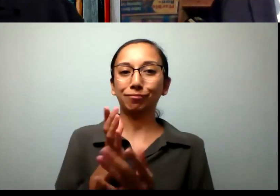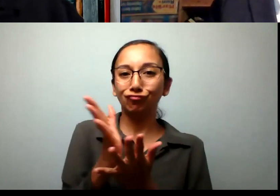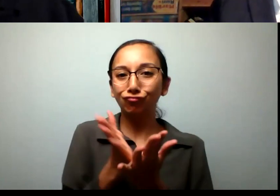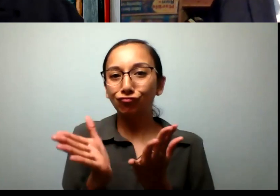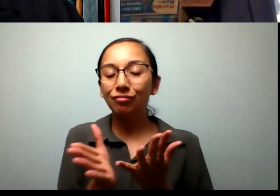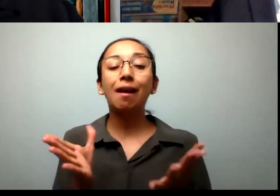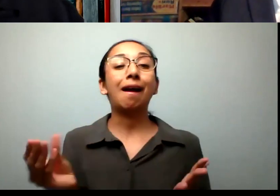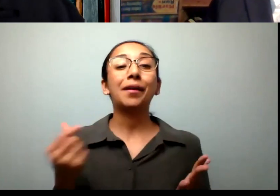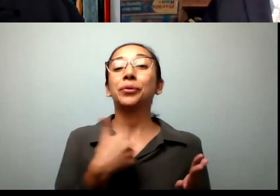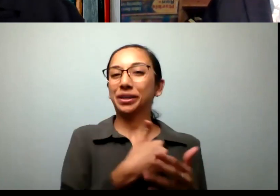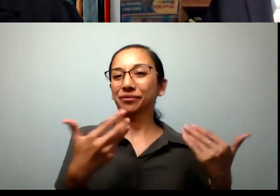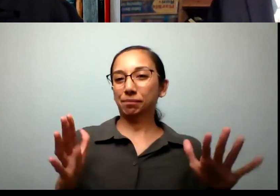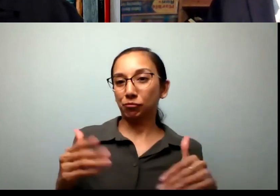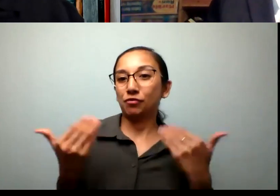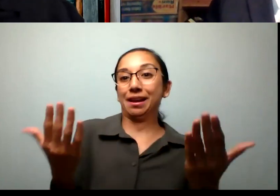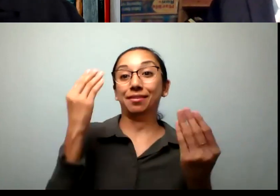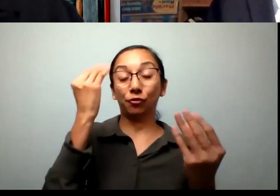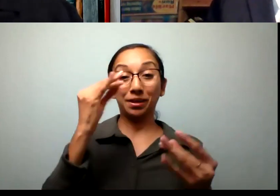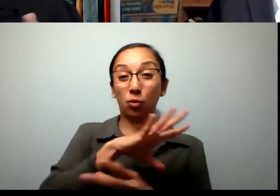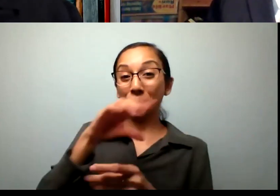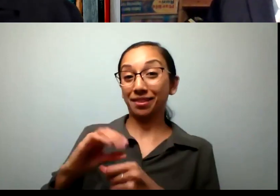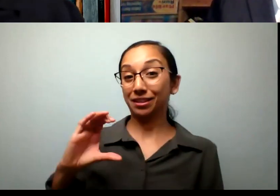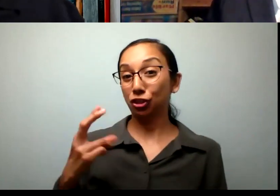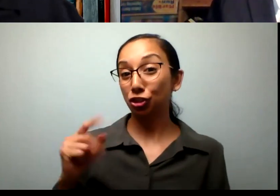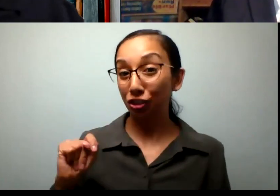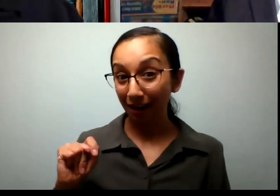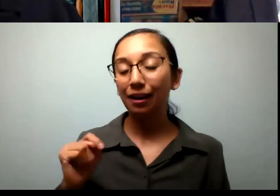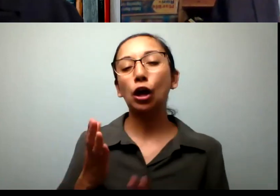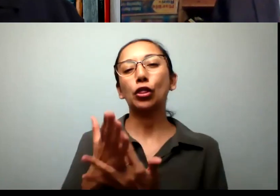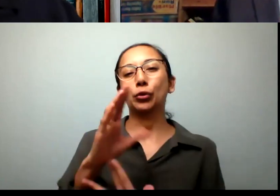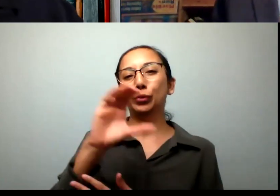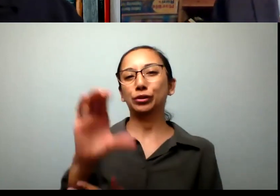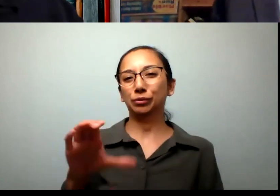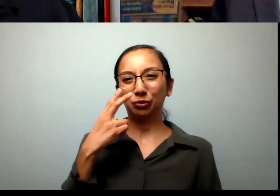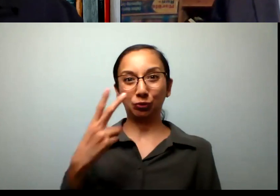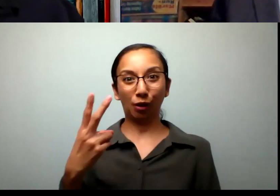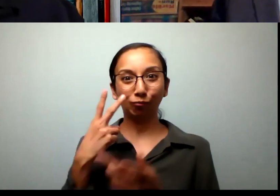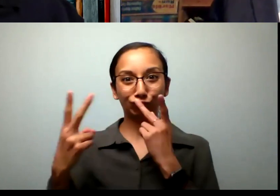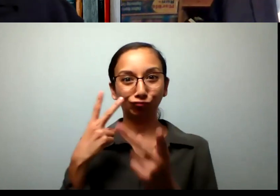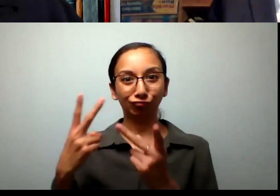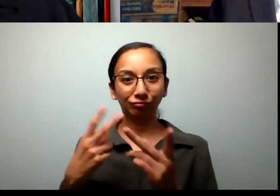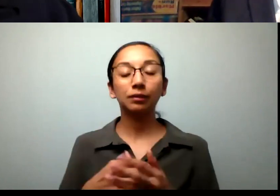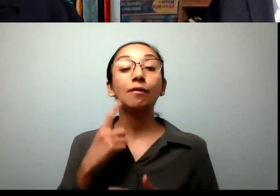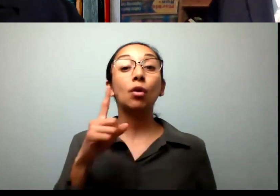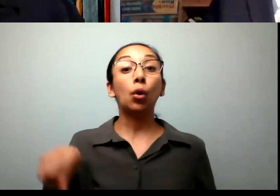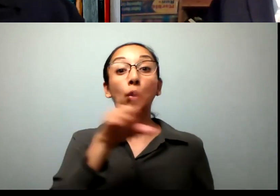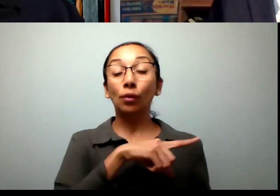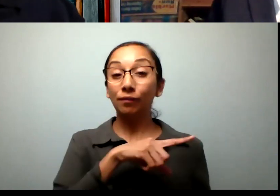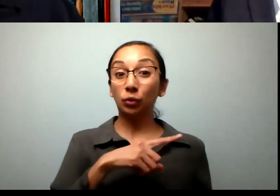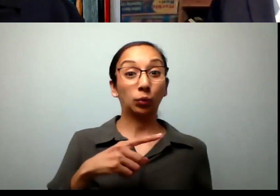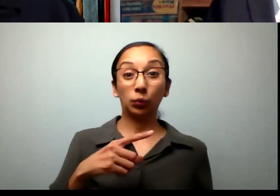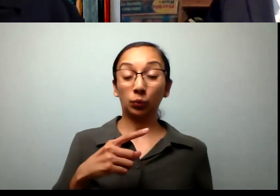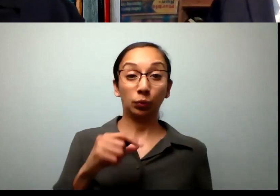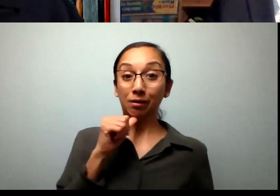have provided the information in the chat throughout the Zoom. So for those of you who are not able to